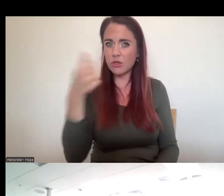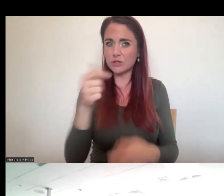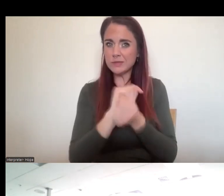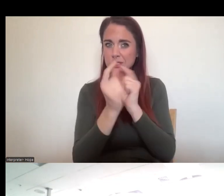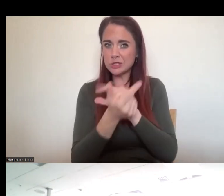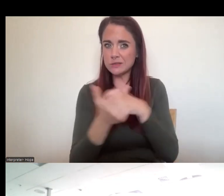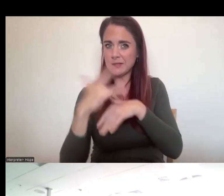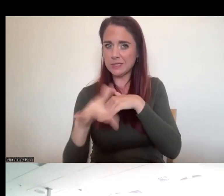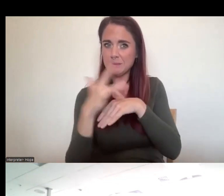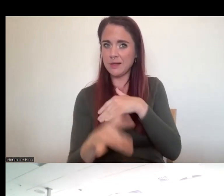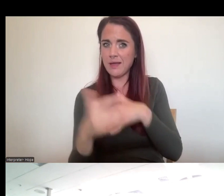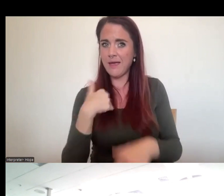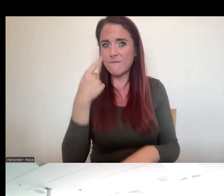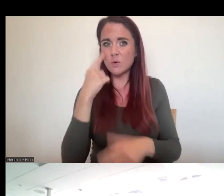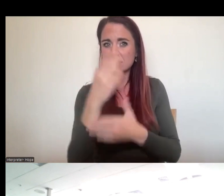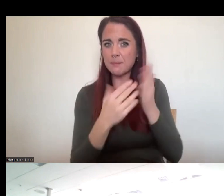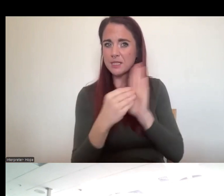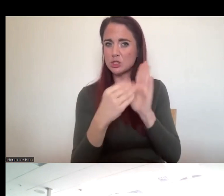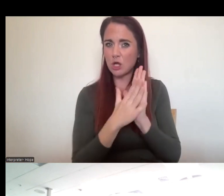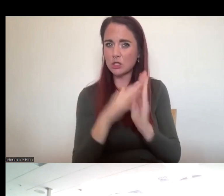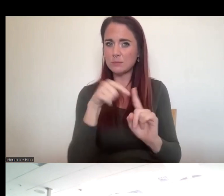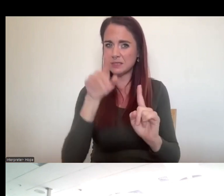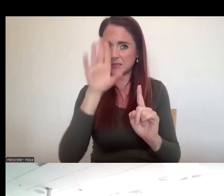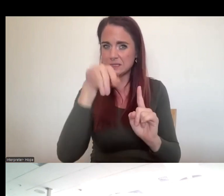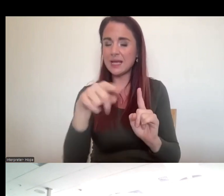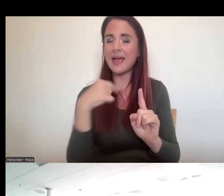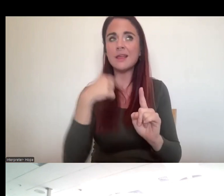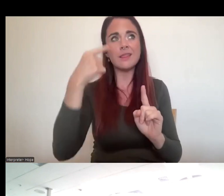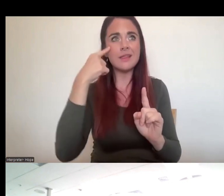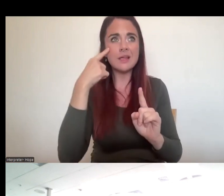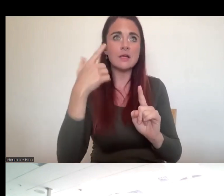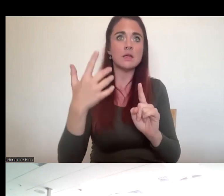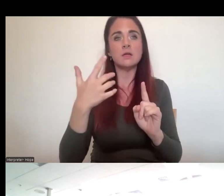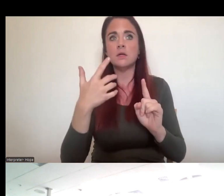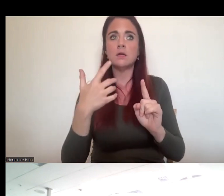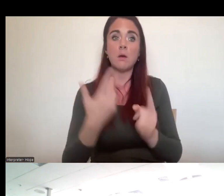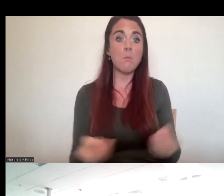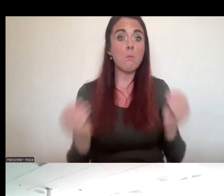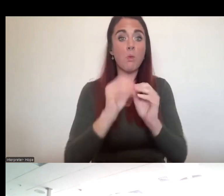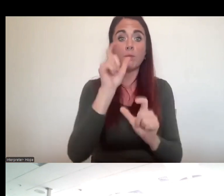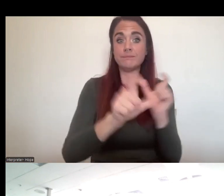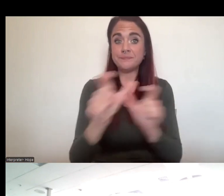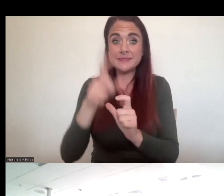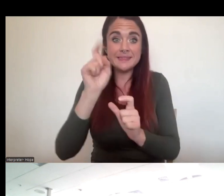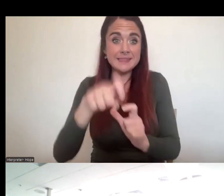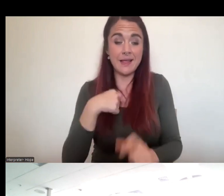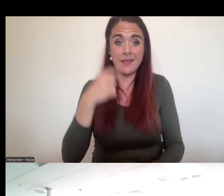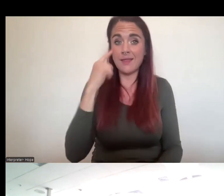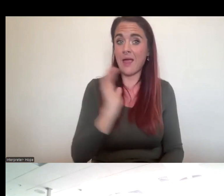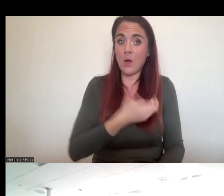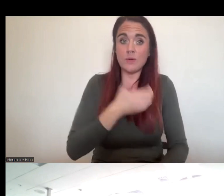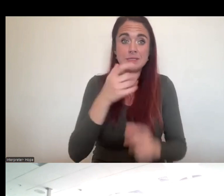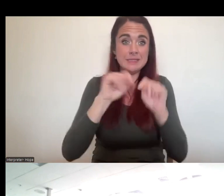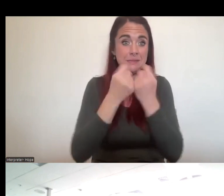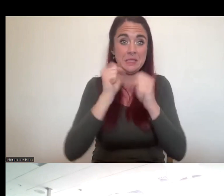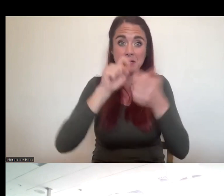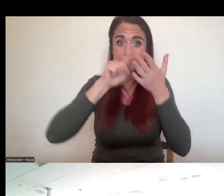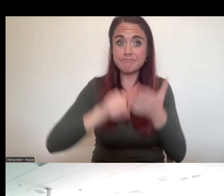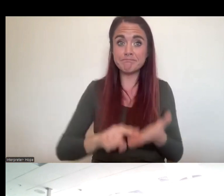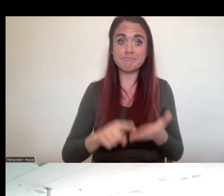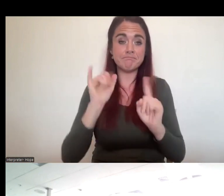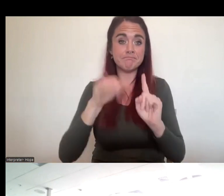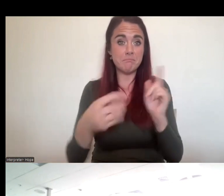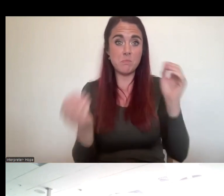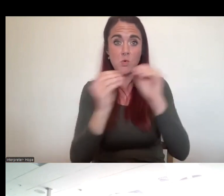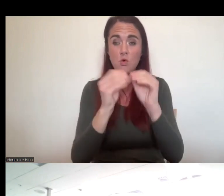translations are available for some of those documents. And I think as needs grow, I think that's something that our team can definitely look at. We have a team dedicated to